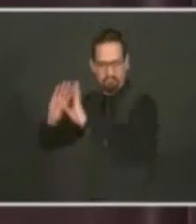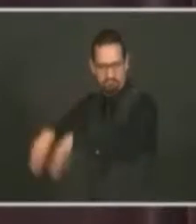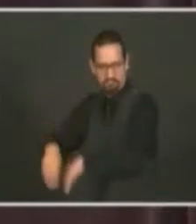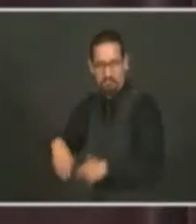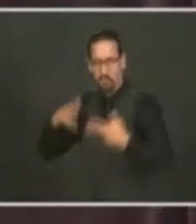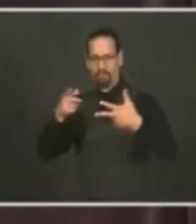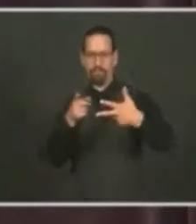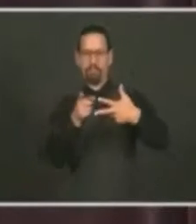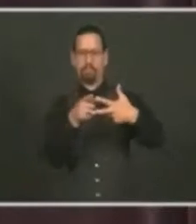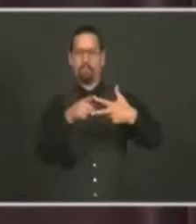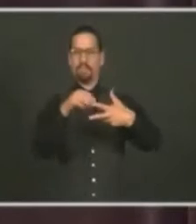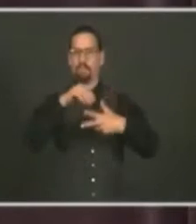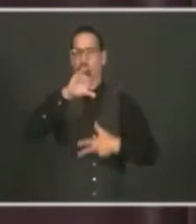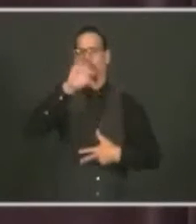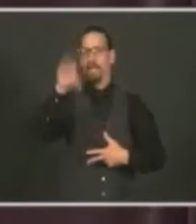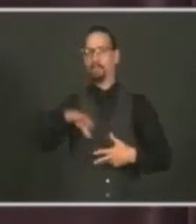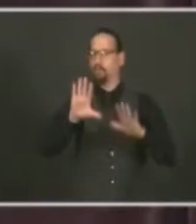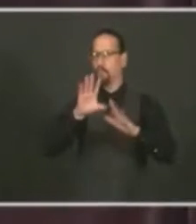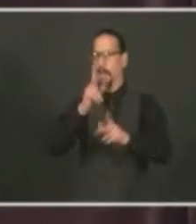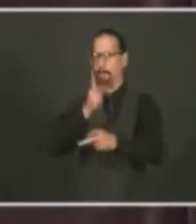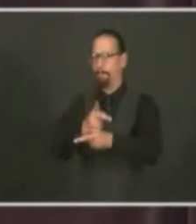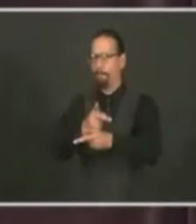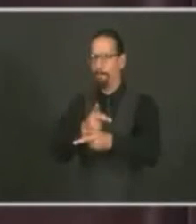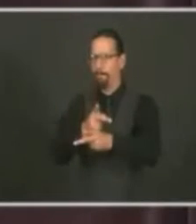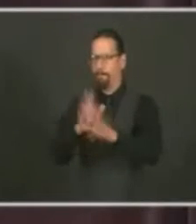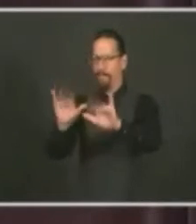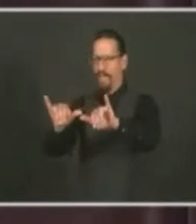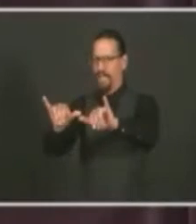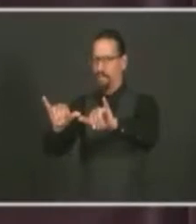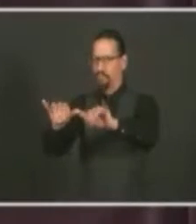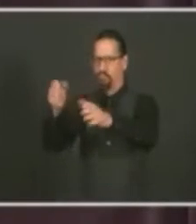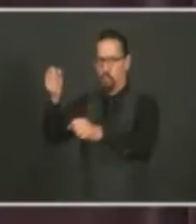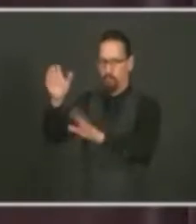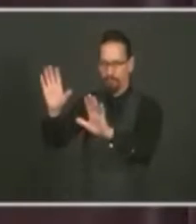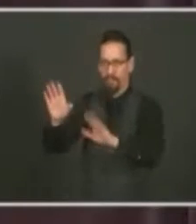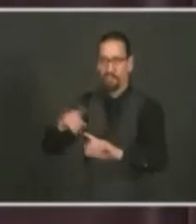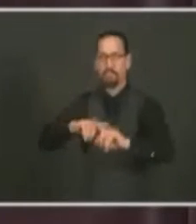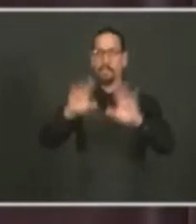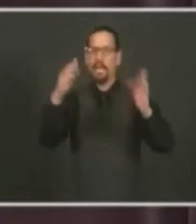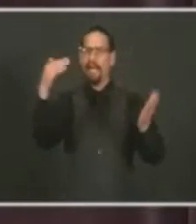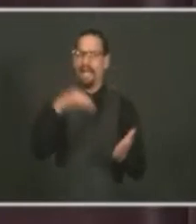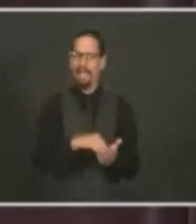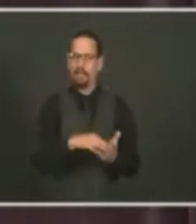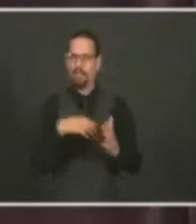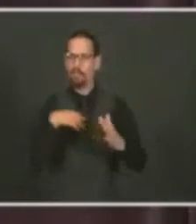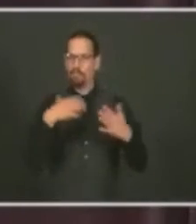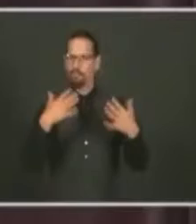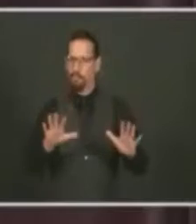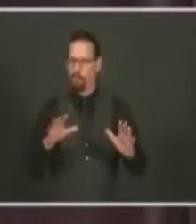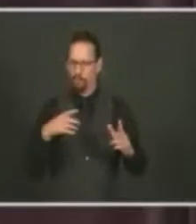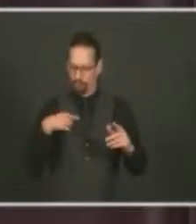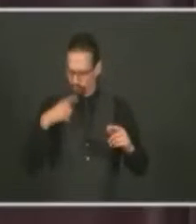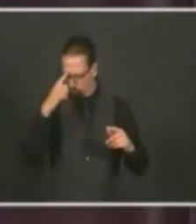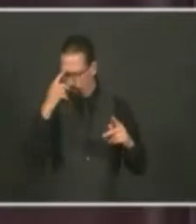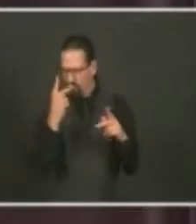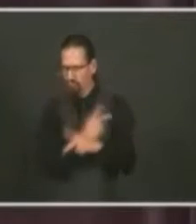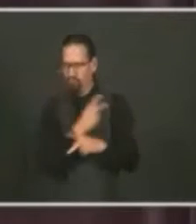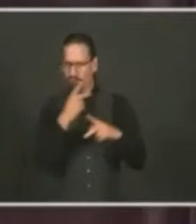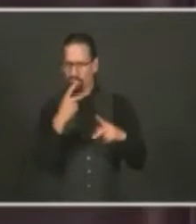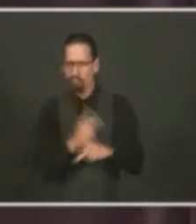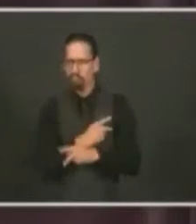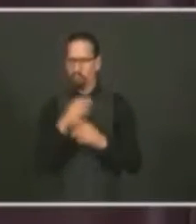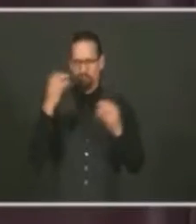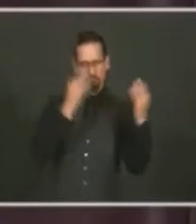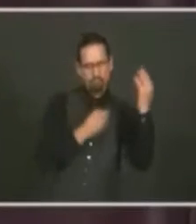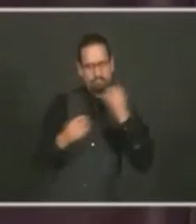really understands. We looked at a decade's worth of flu hospital utilization data in Rhode Island, as